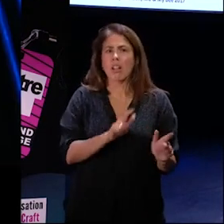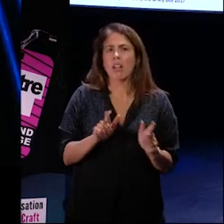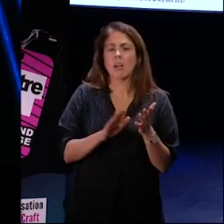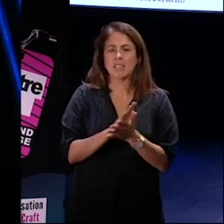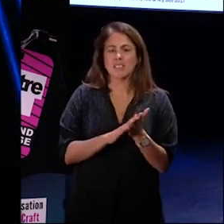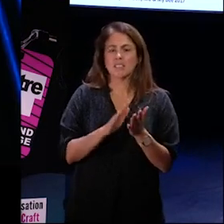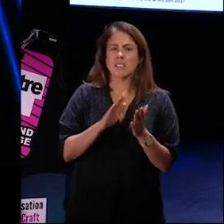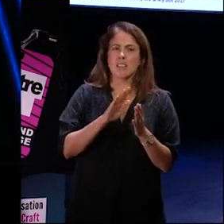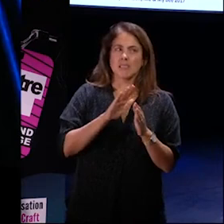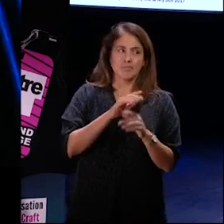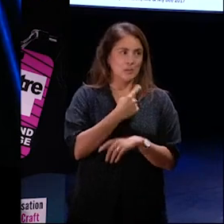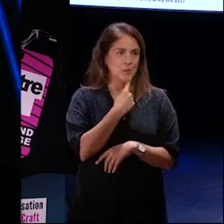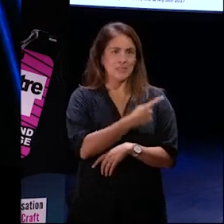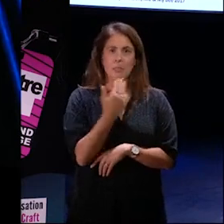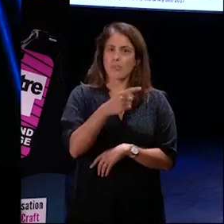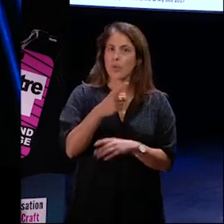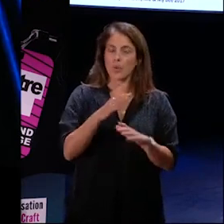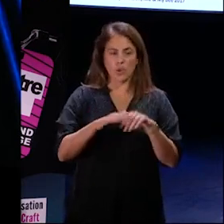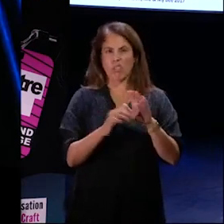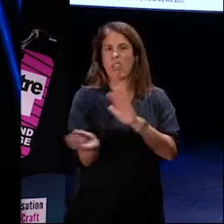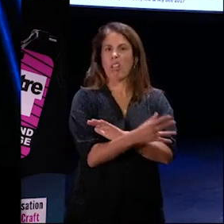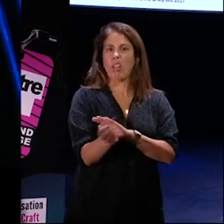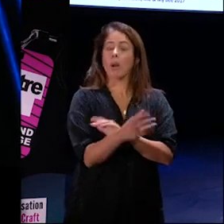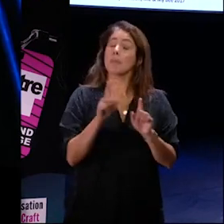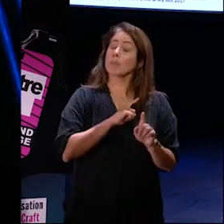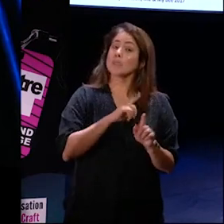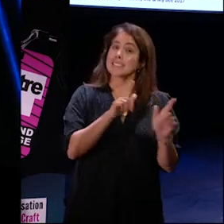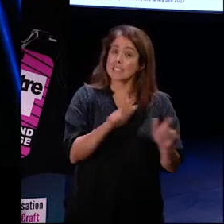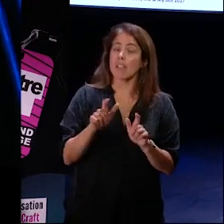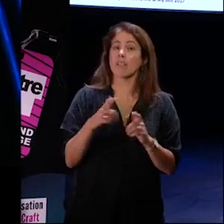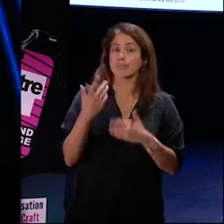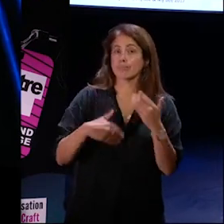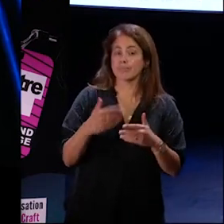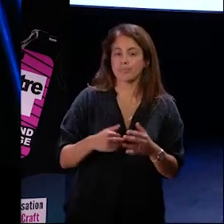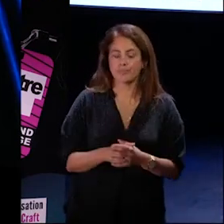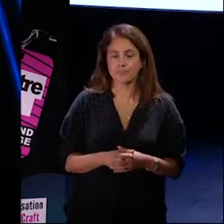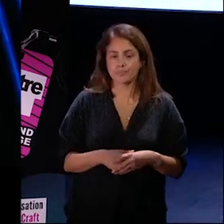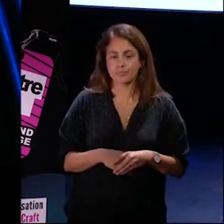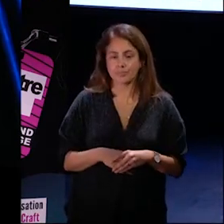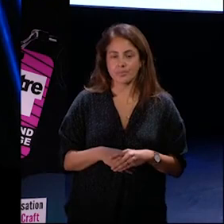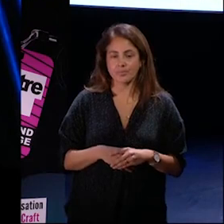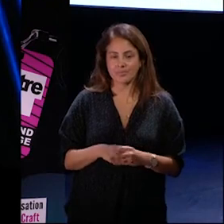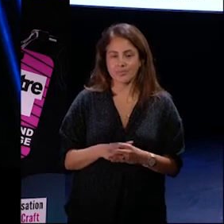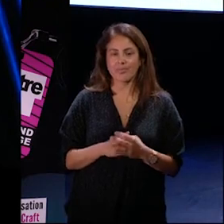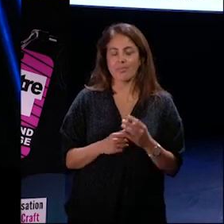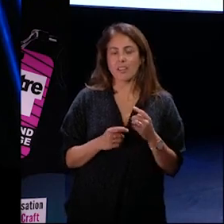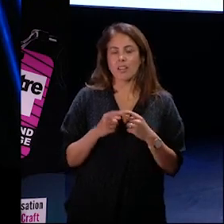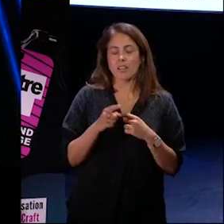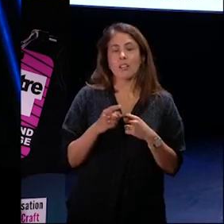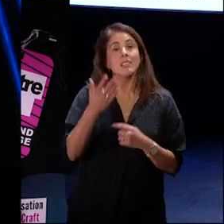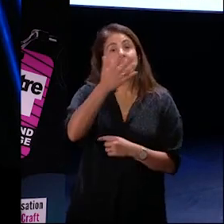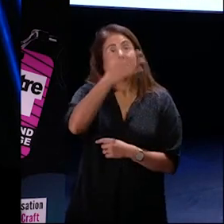not disposing of something because it's still running. In Yeah. In